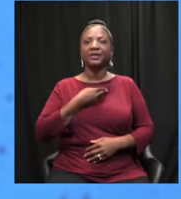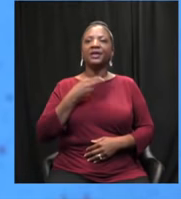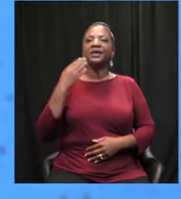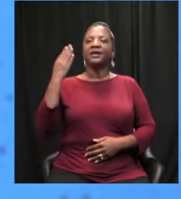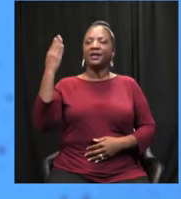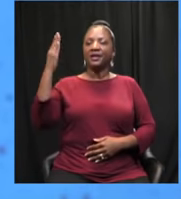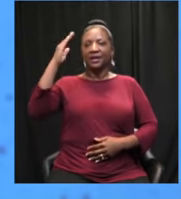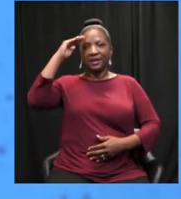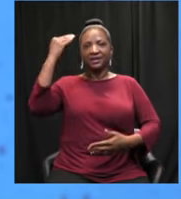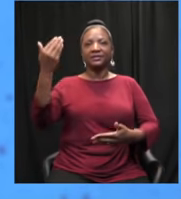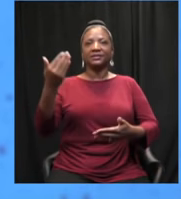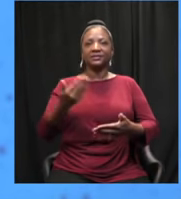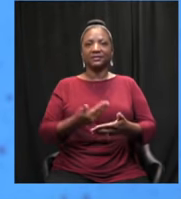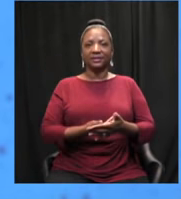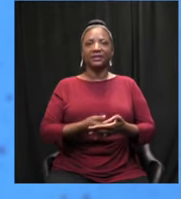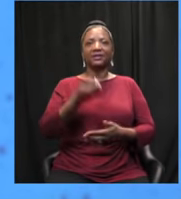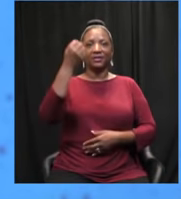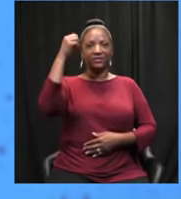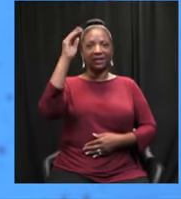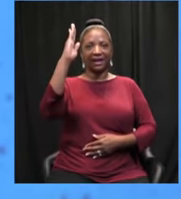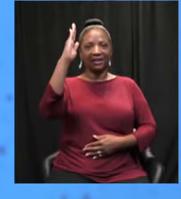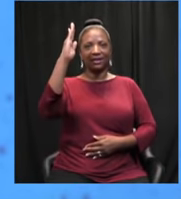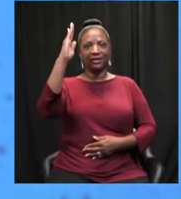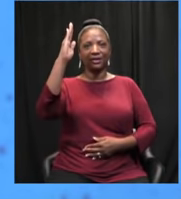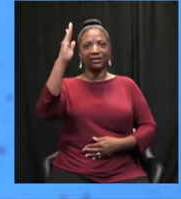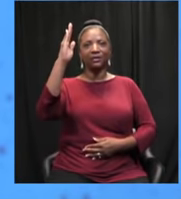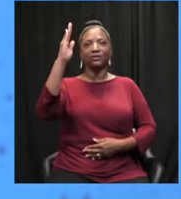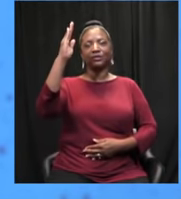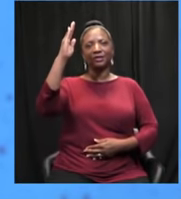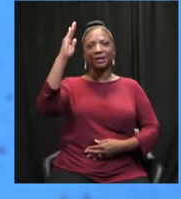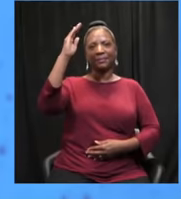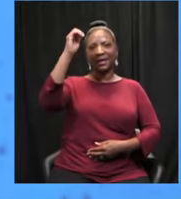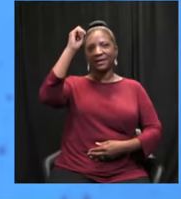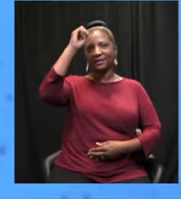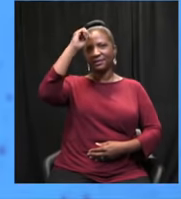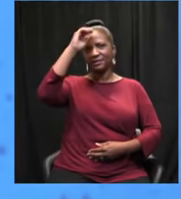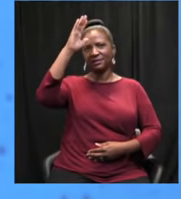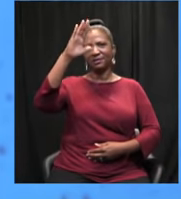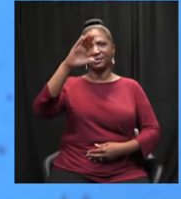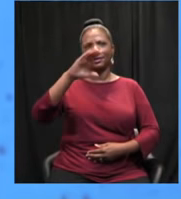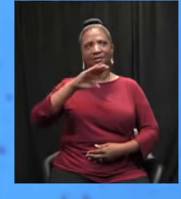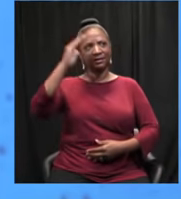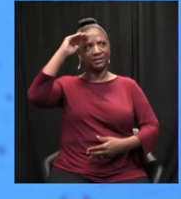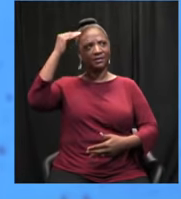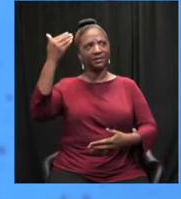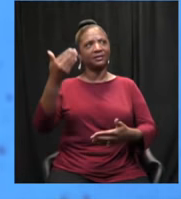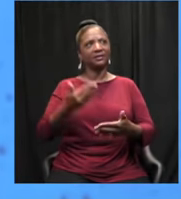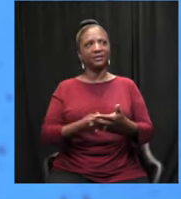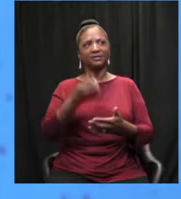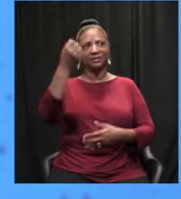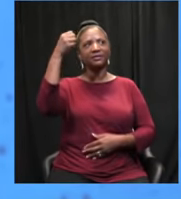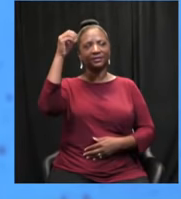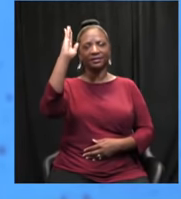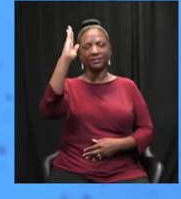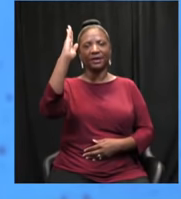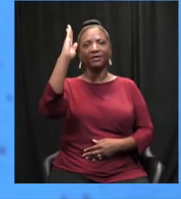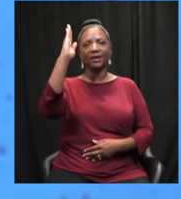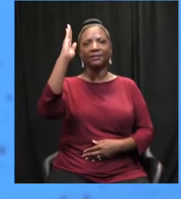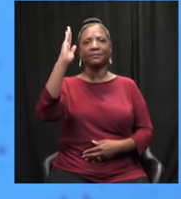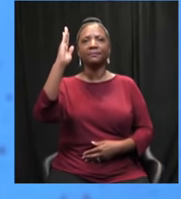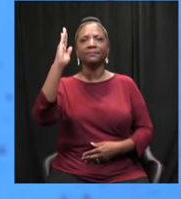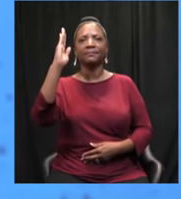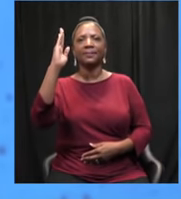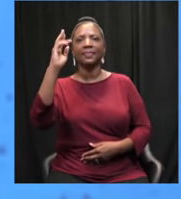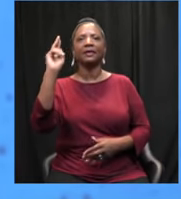he's also Son of Man. But then there's another title that they give him here. It is Jesus Christ. It is the title